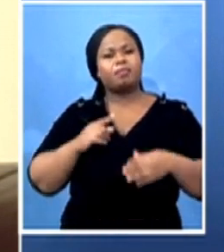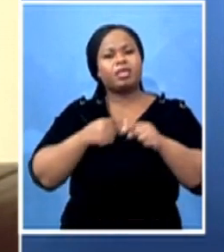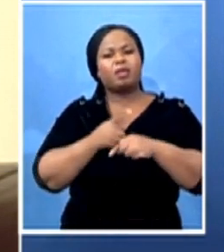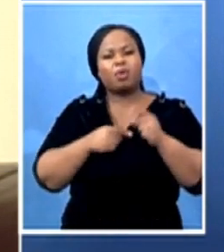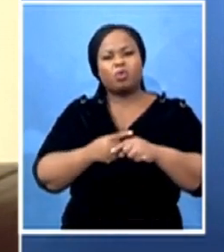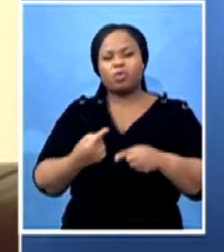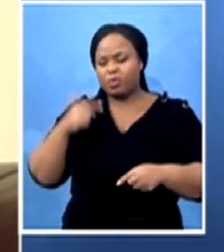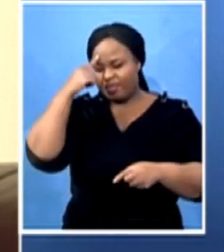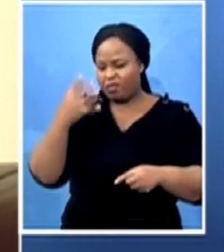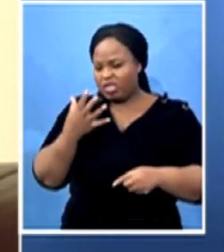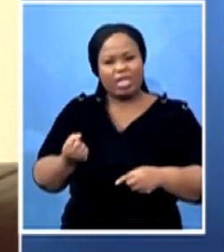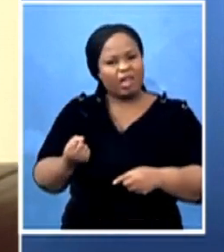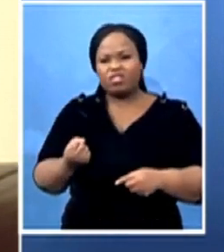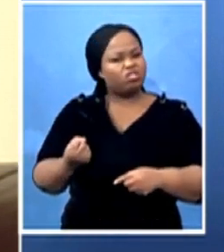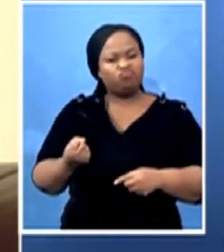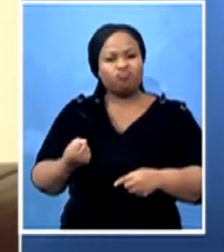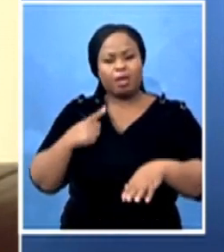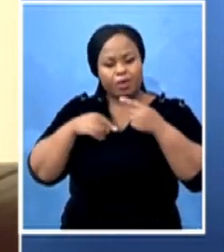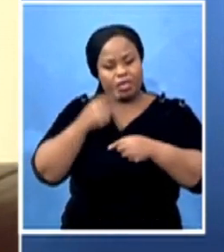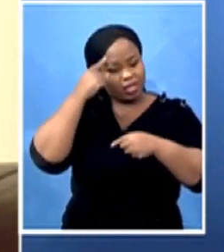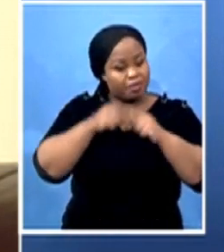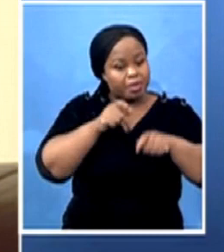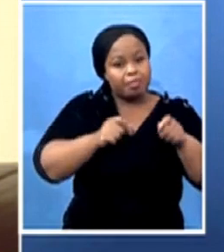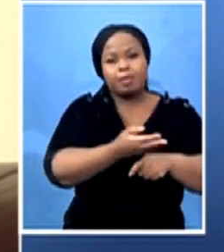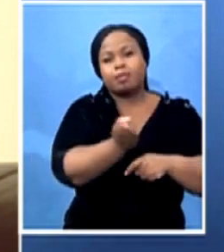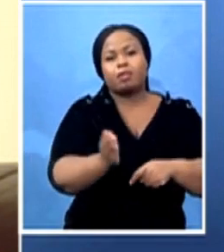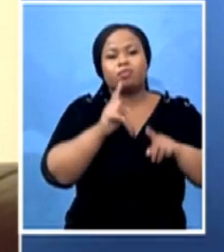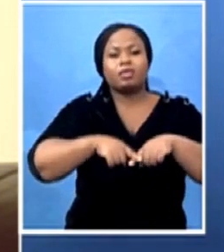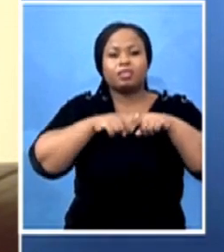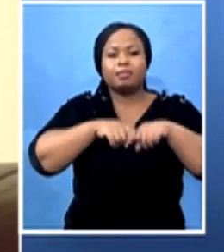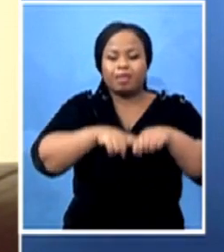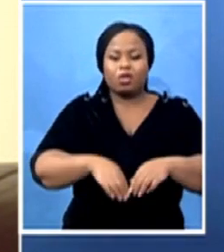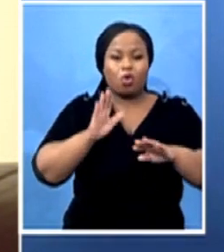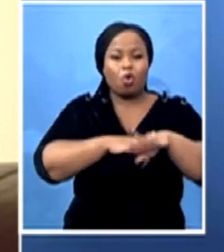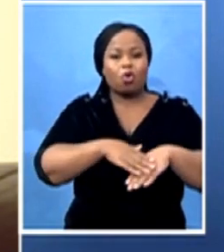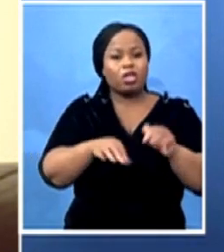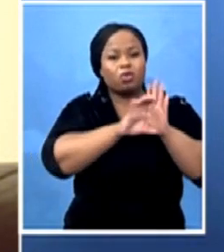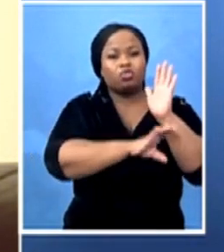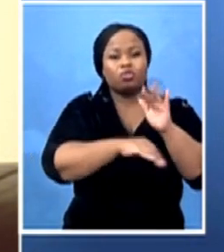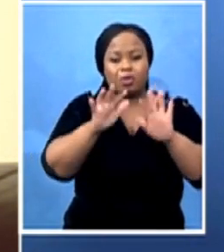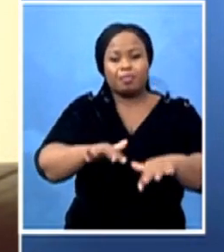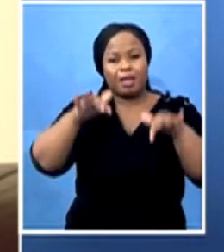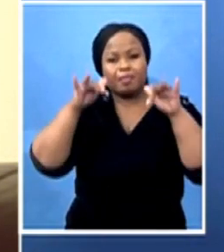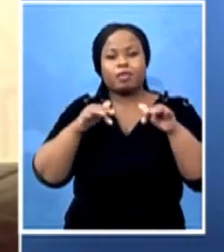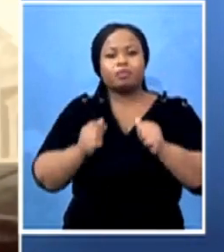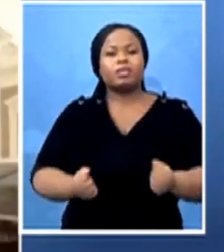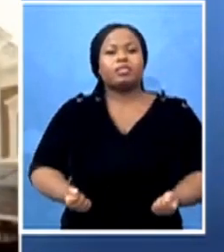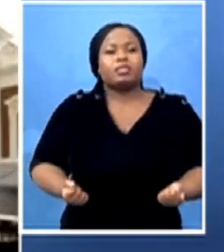be dependable. It must be service with humility. That vision, that instruction that you gave